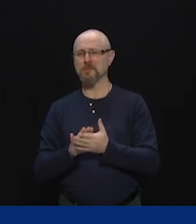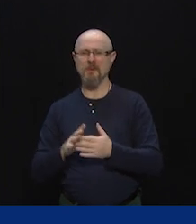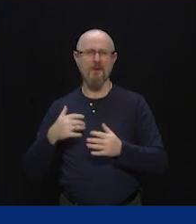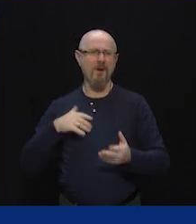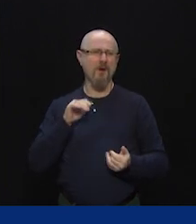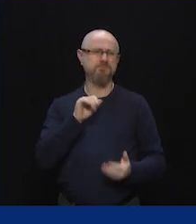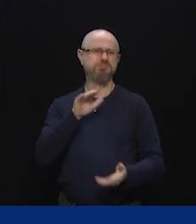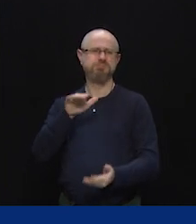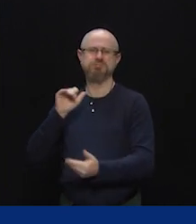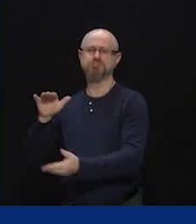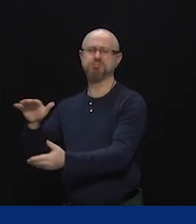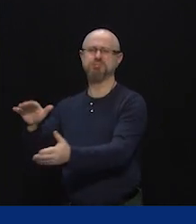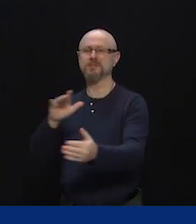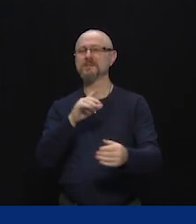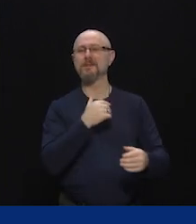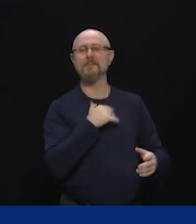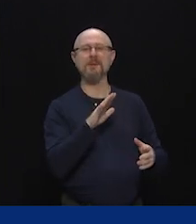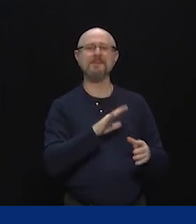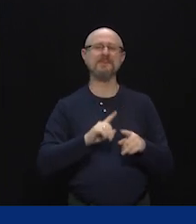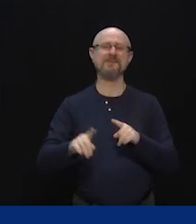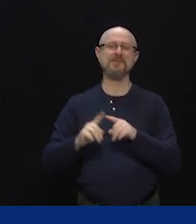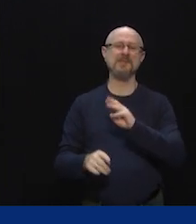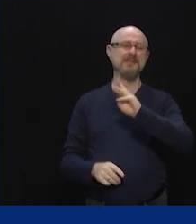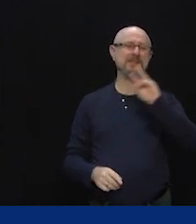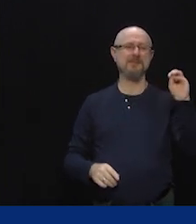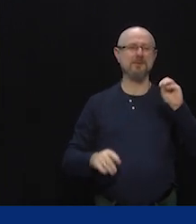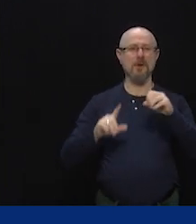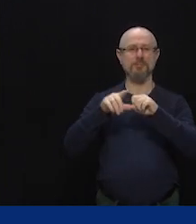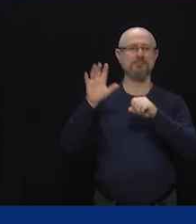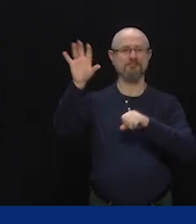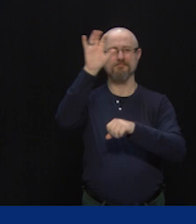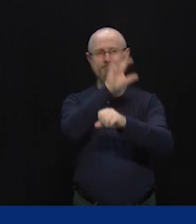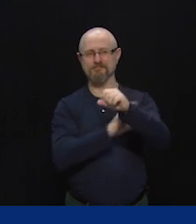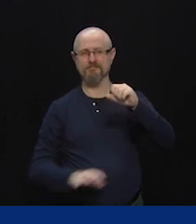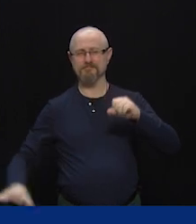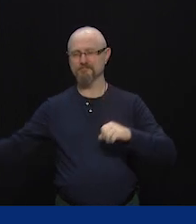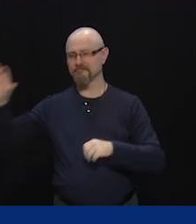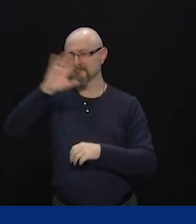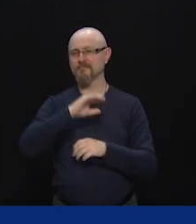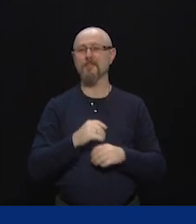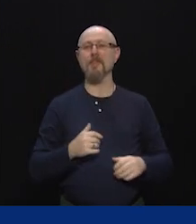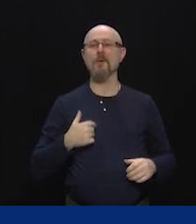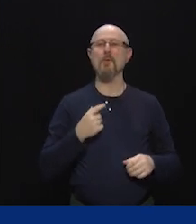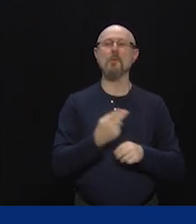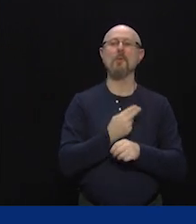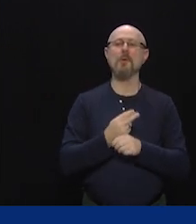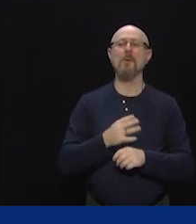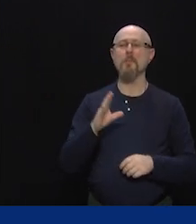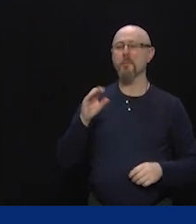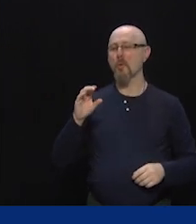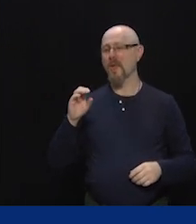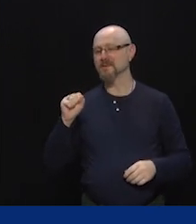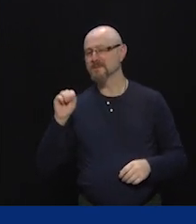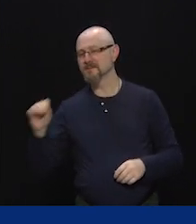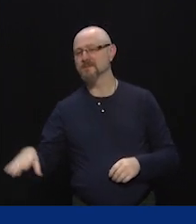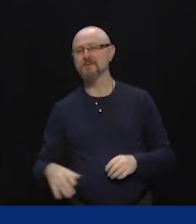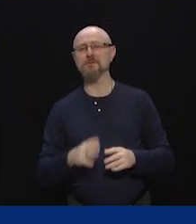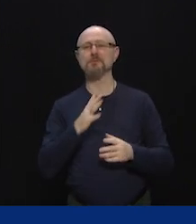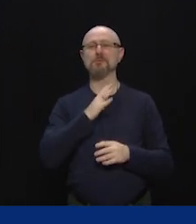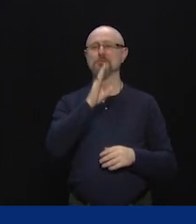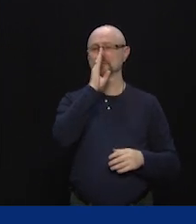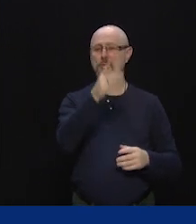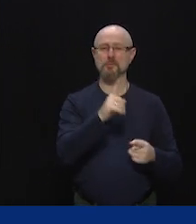different hubs throughout the state. Those will include the BOCES, some direct-to-school districts, and some county